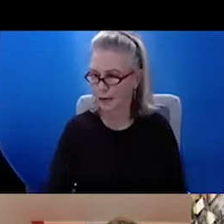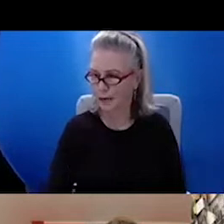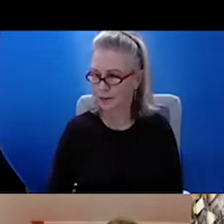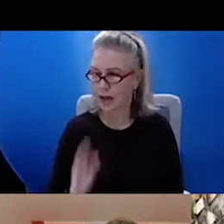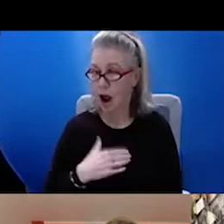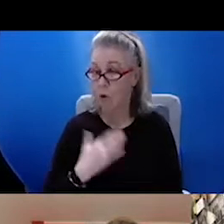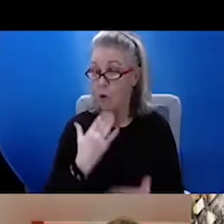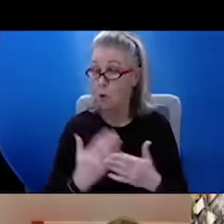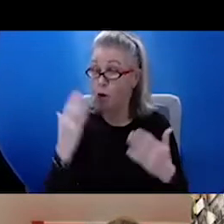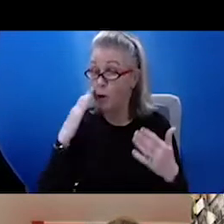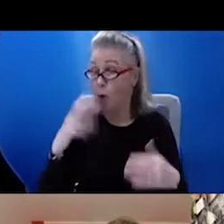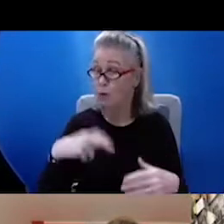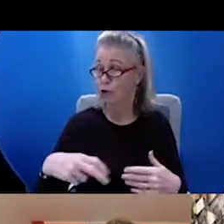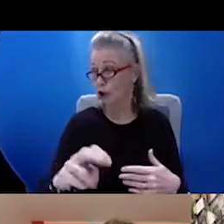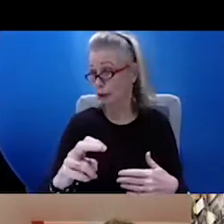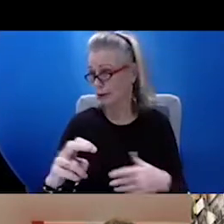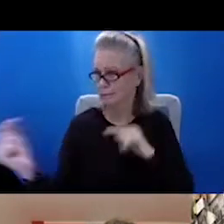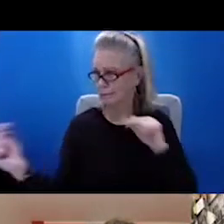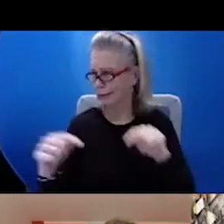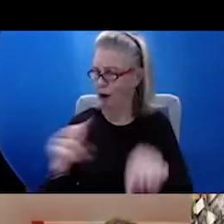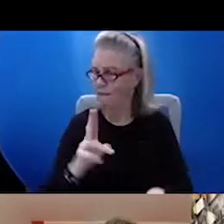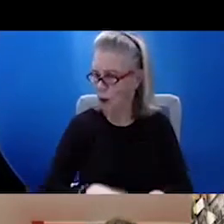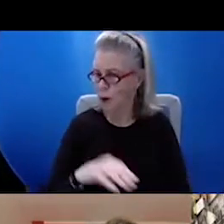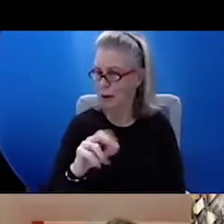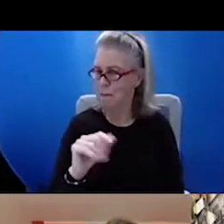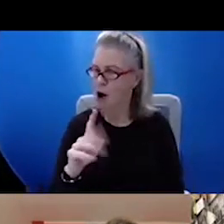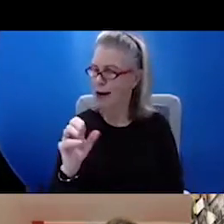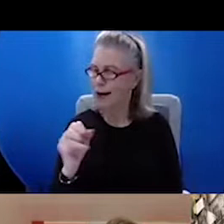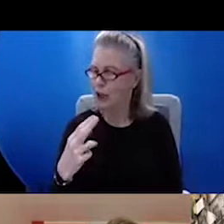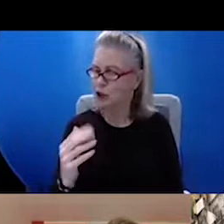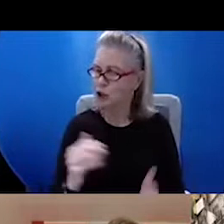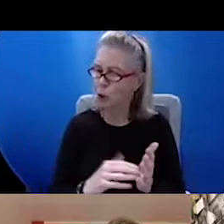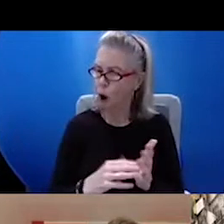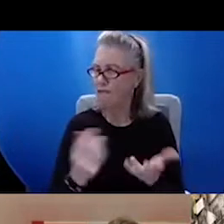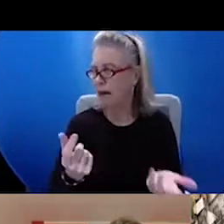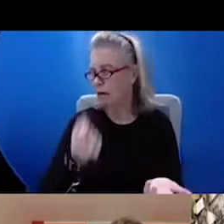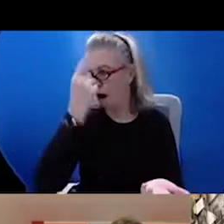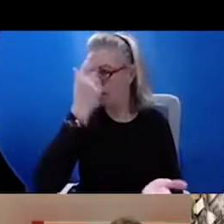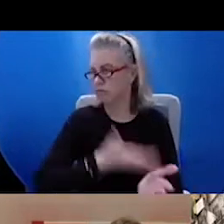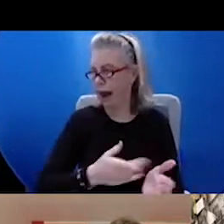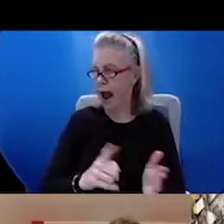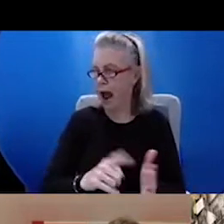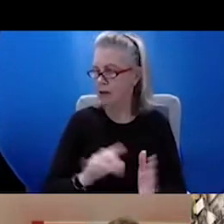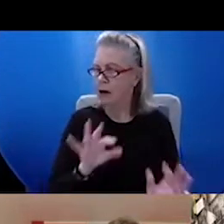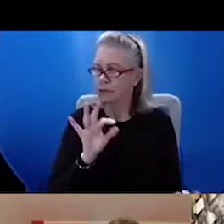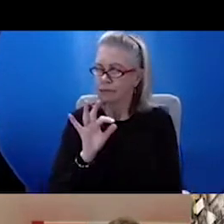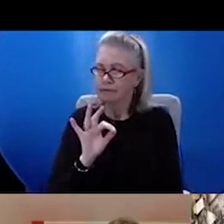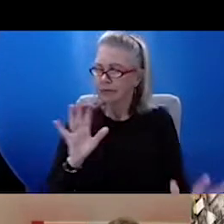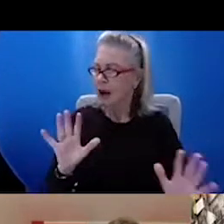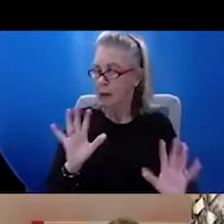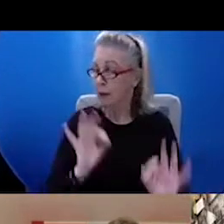tourist destination, Marrakesh is often apprehended as the quintessence of the Orient,